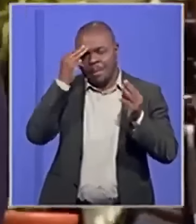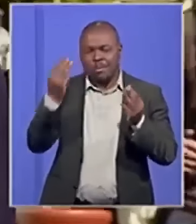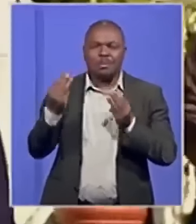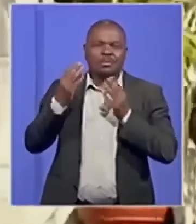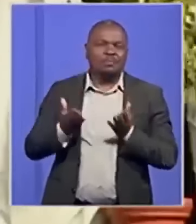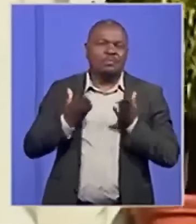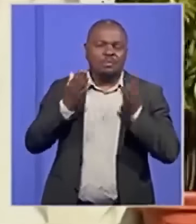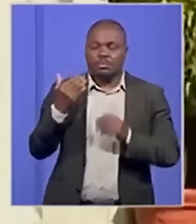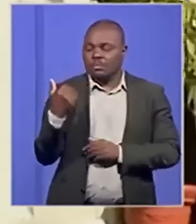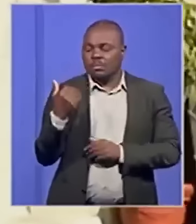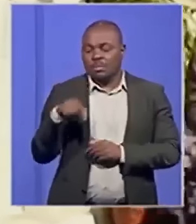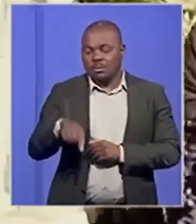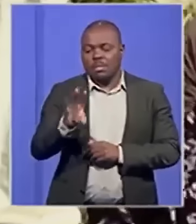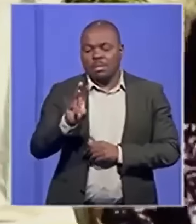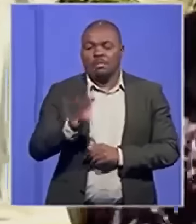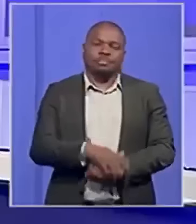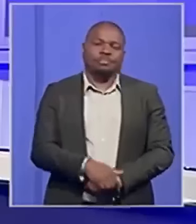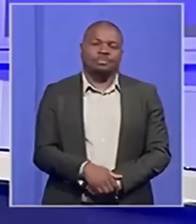Labone.